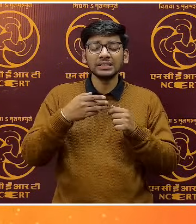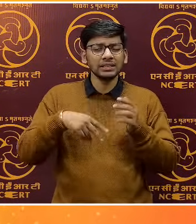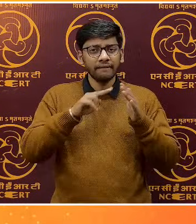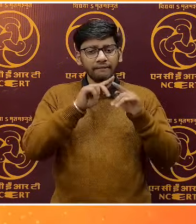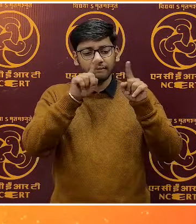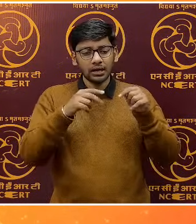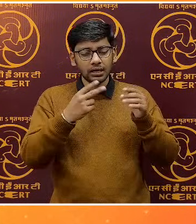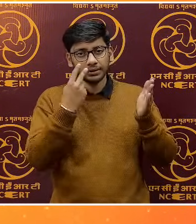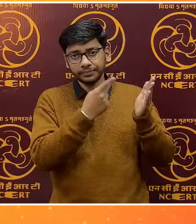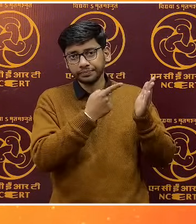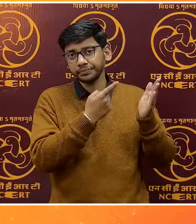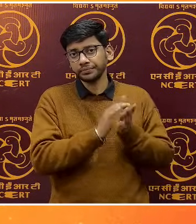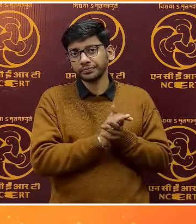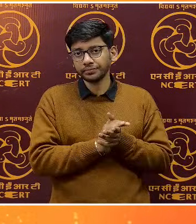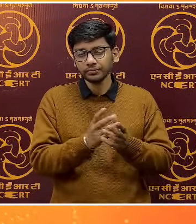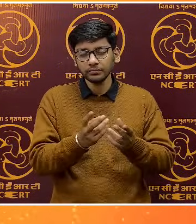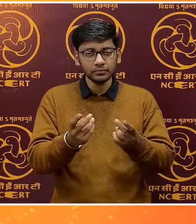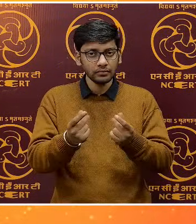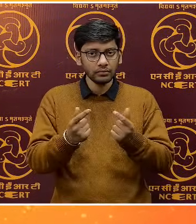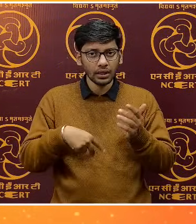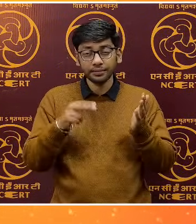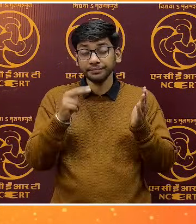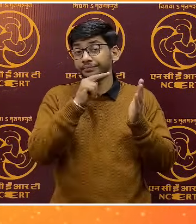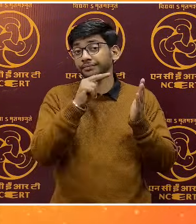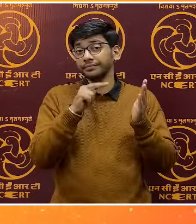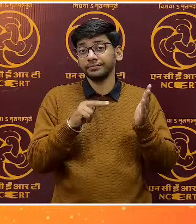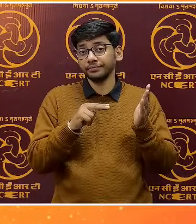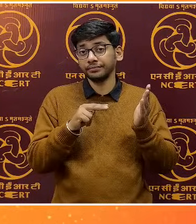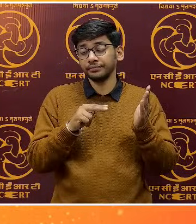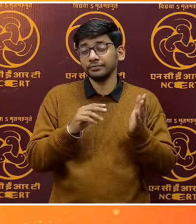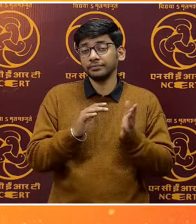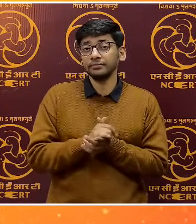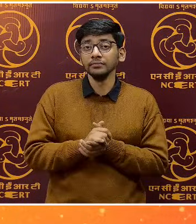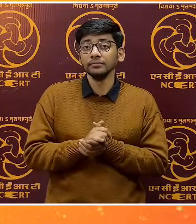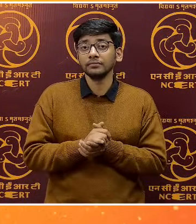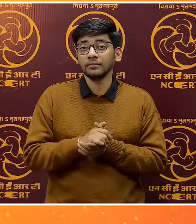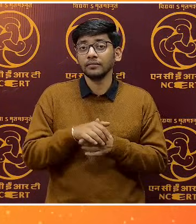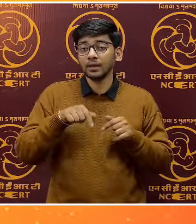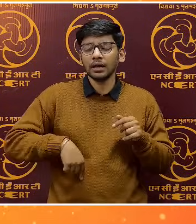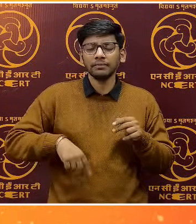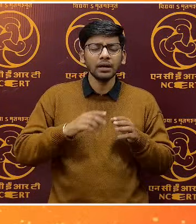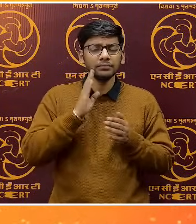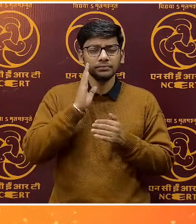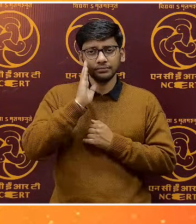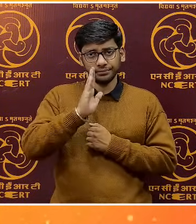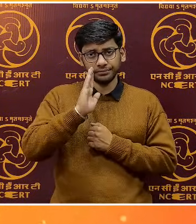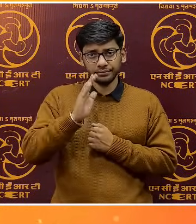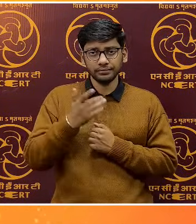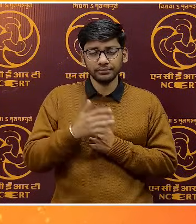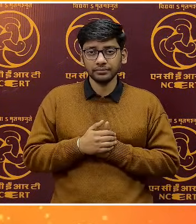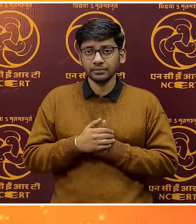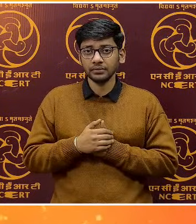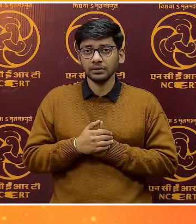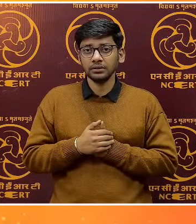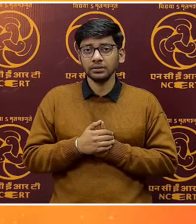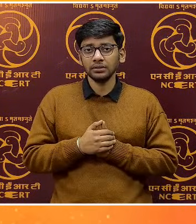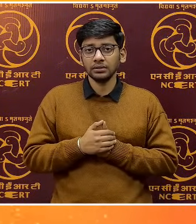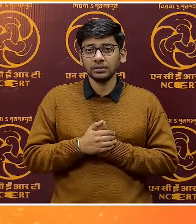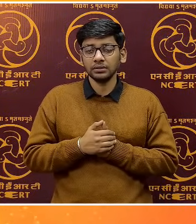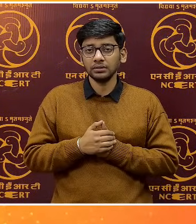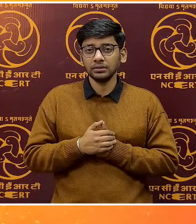screen. We'll quickly take a look at this poem, right? Now I will sing this poem. Hop a